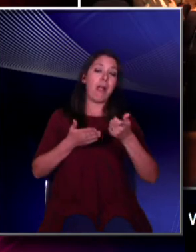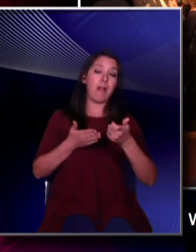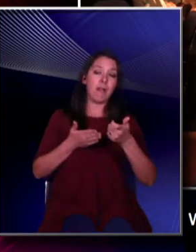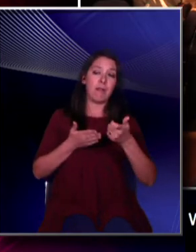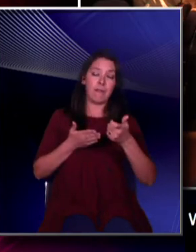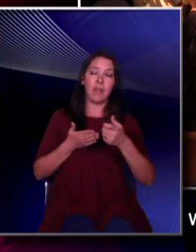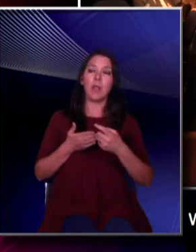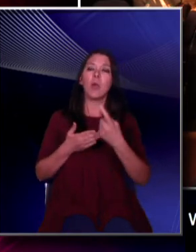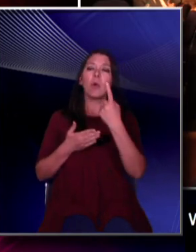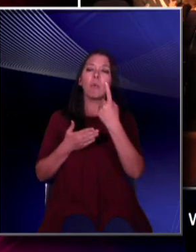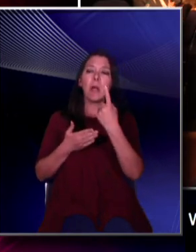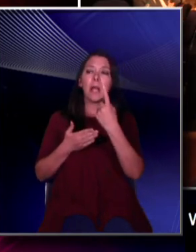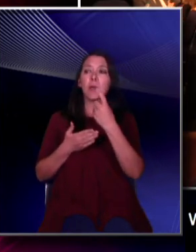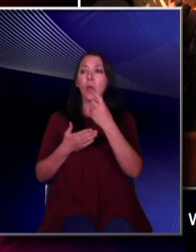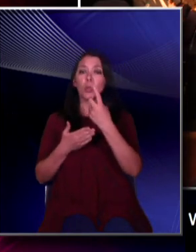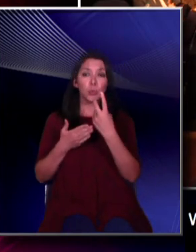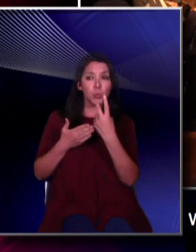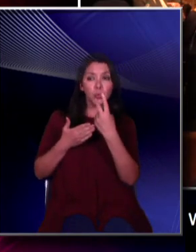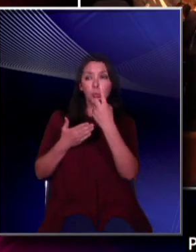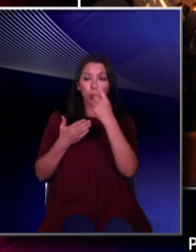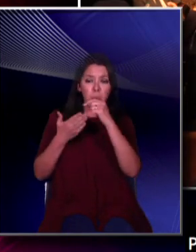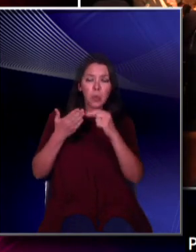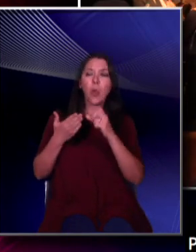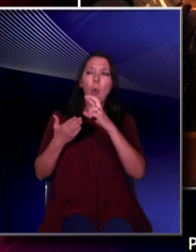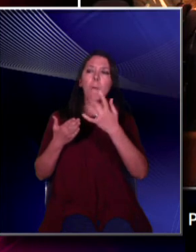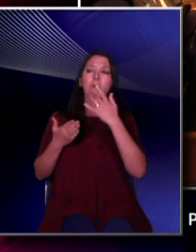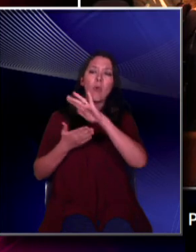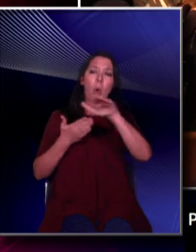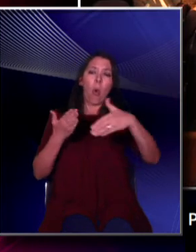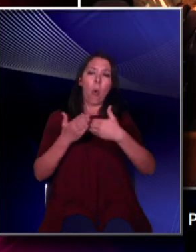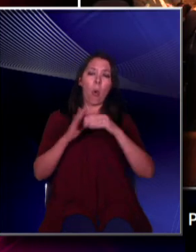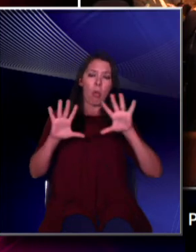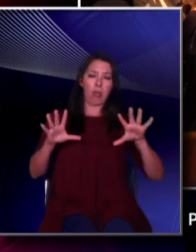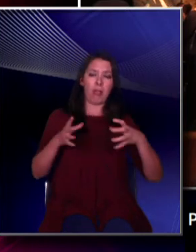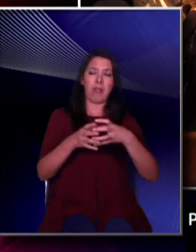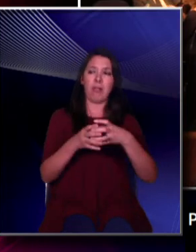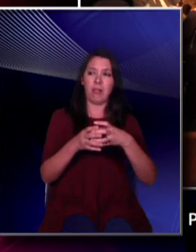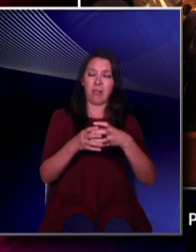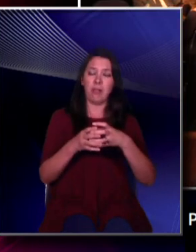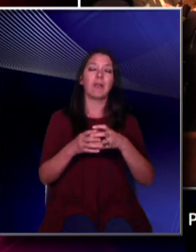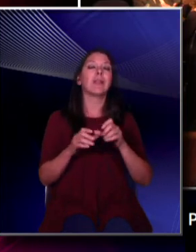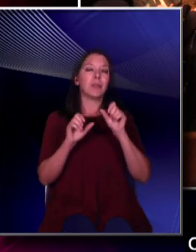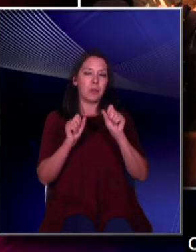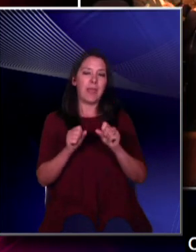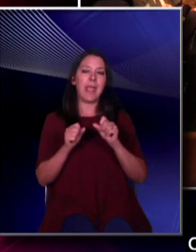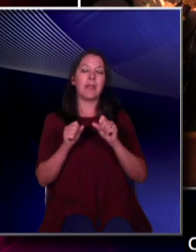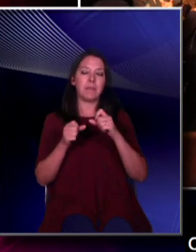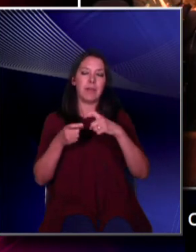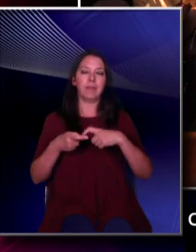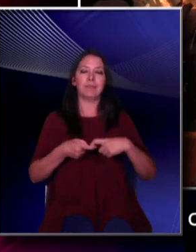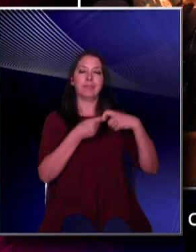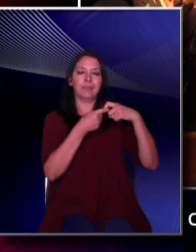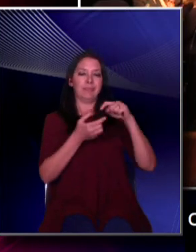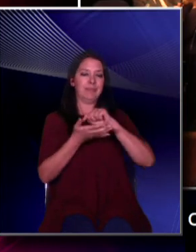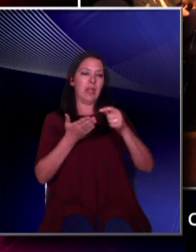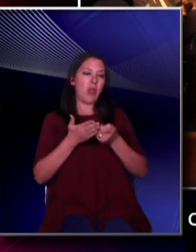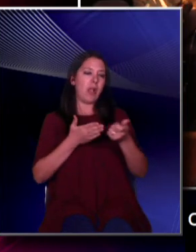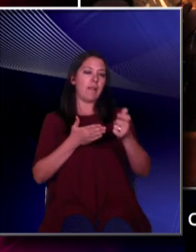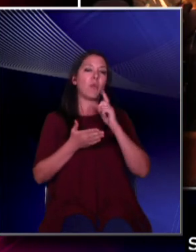one in particular, two in particular, or all of them, based on the original motion, that can be pulled off and have a discussion in executive